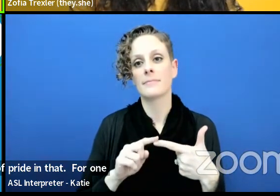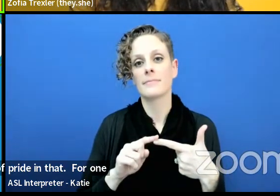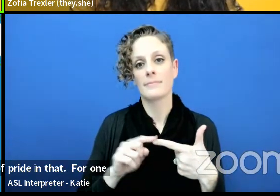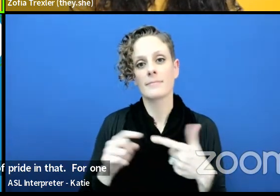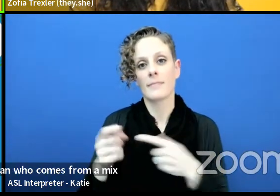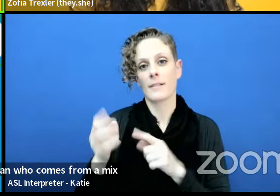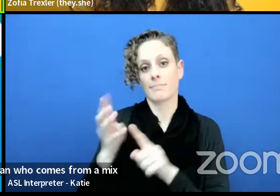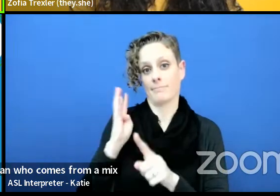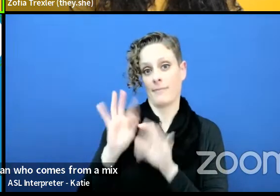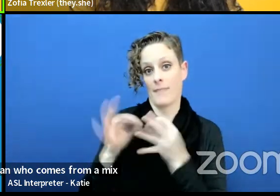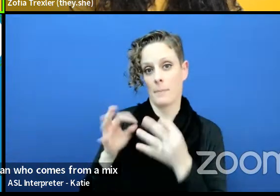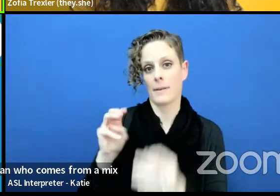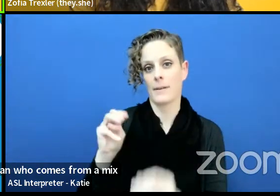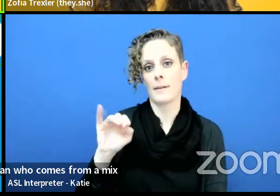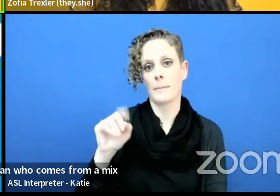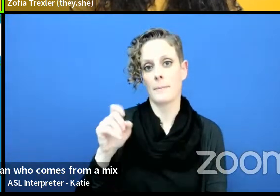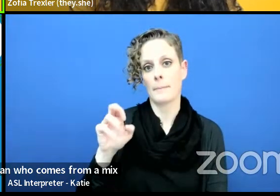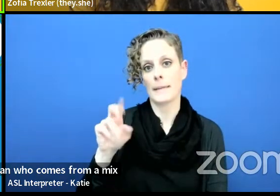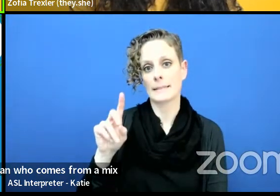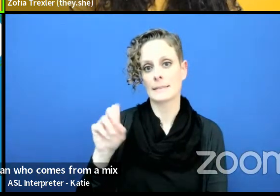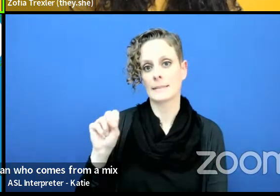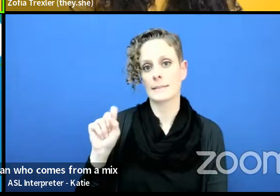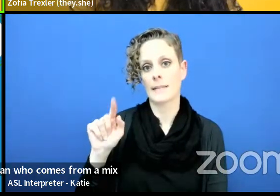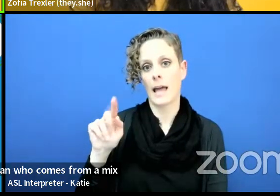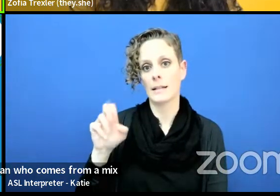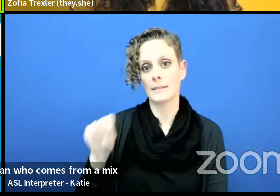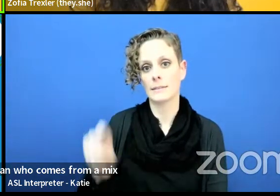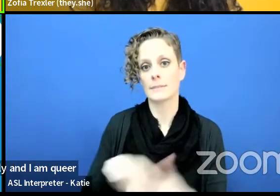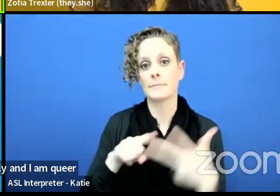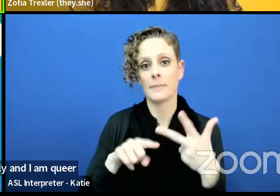status family. I am queer.